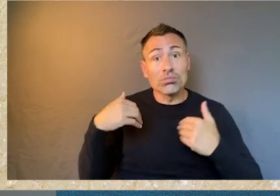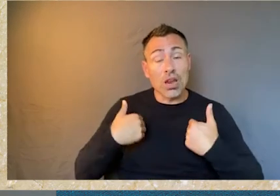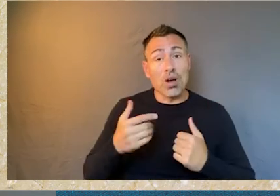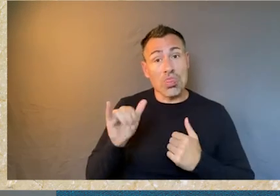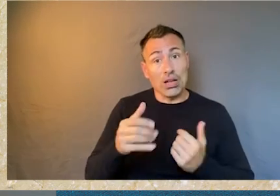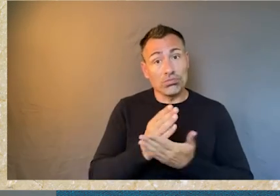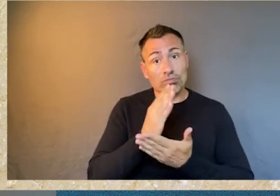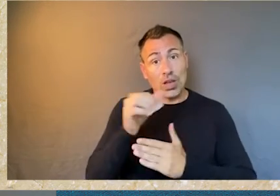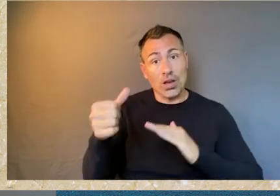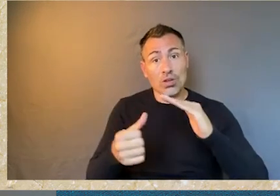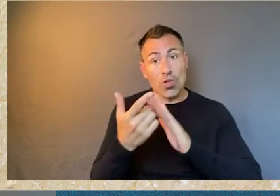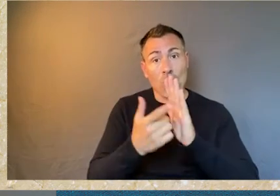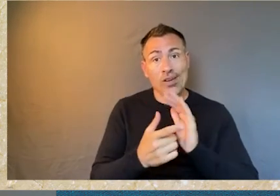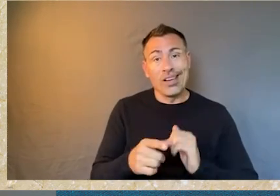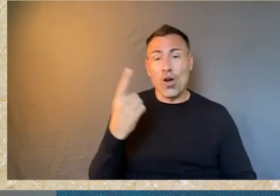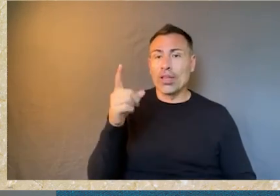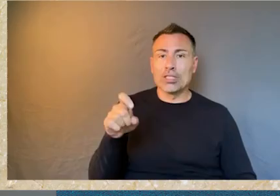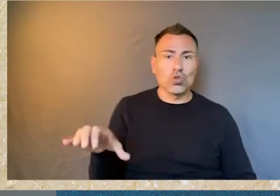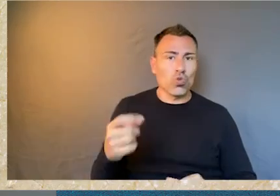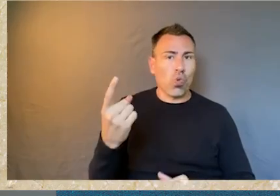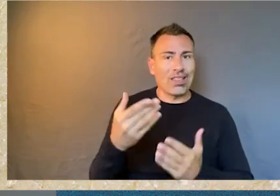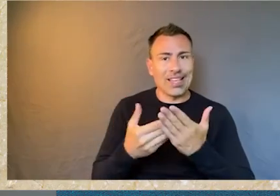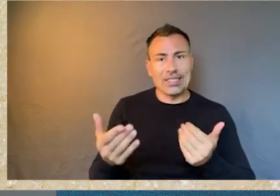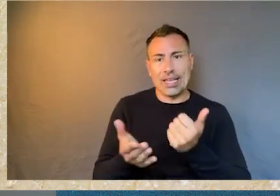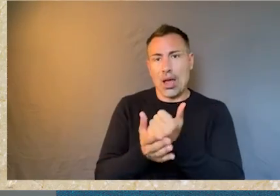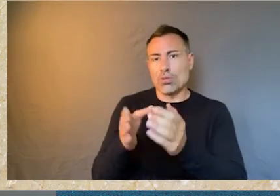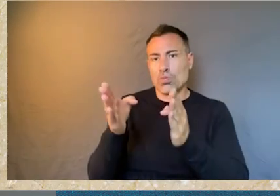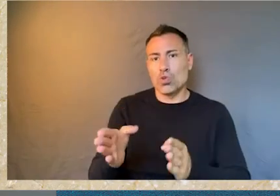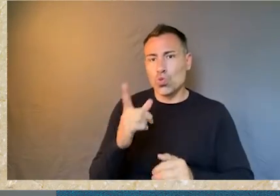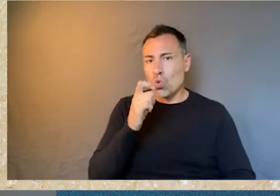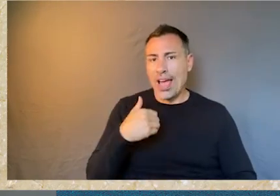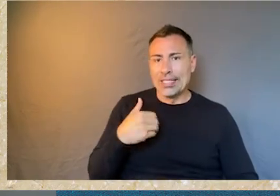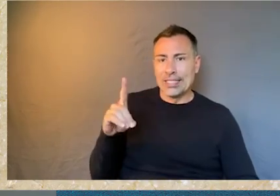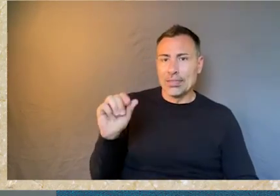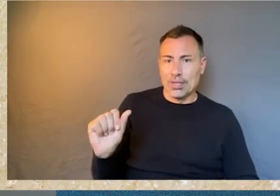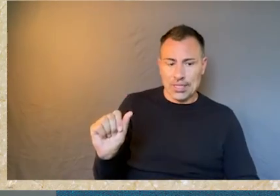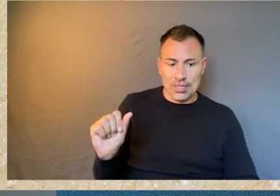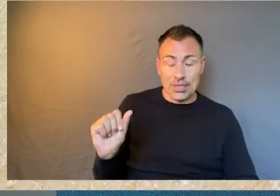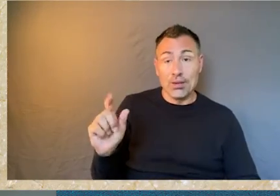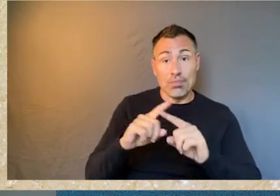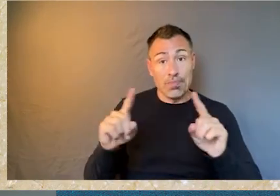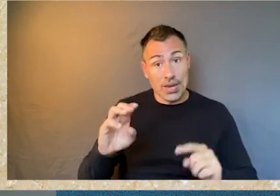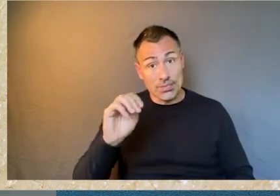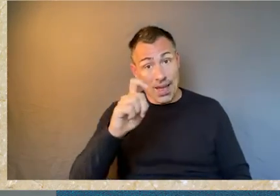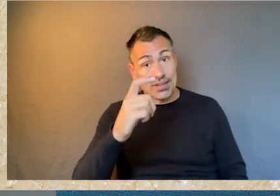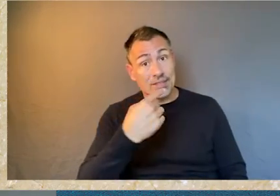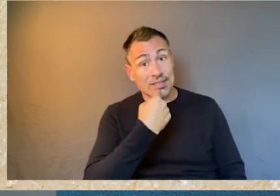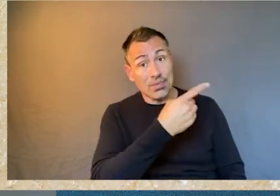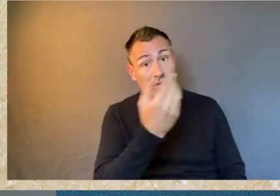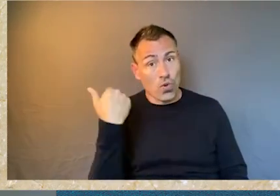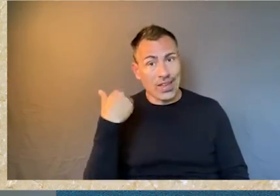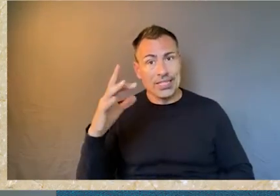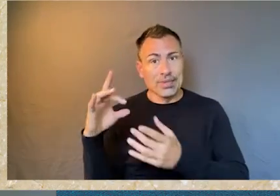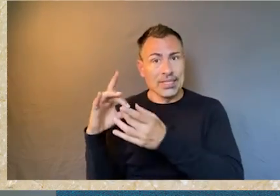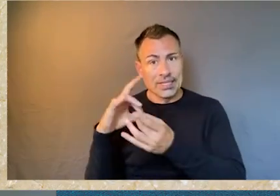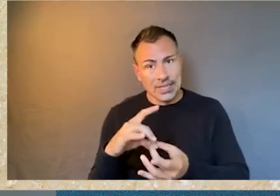And the animal only has to do one task that helps the person with the disability. But as Max said, there does have to be this